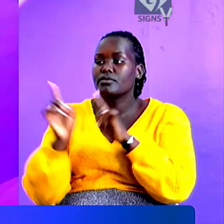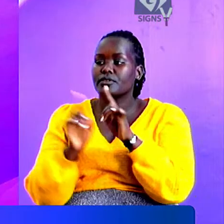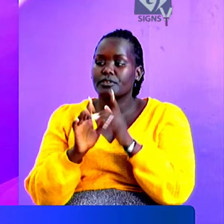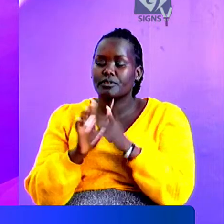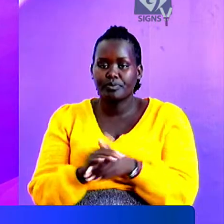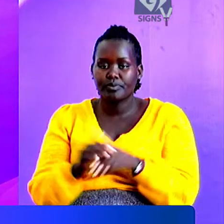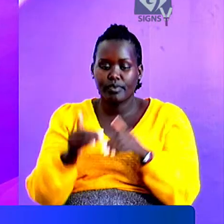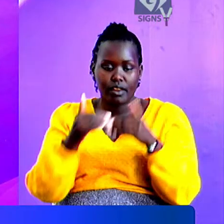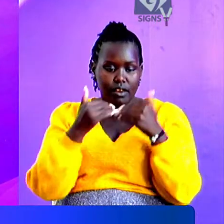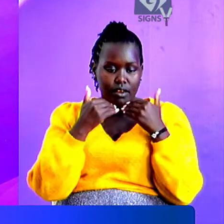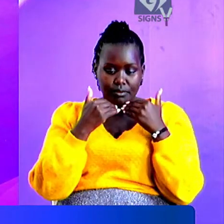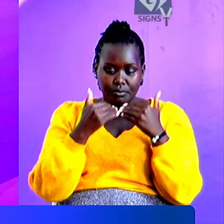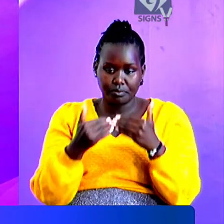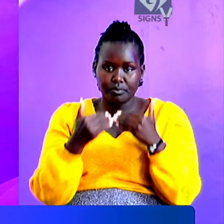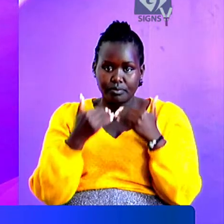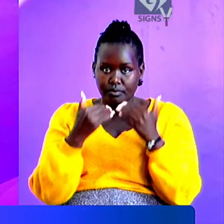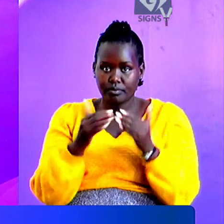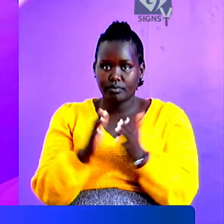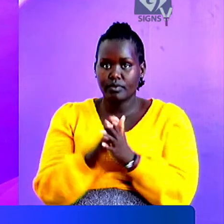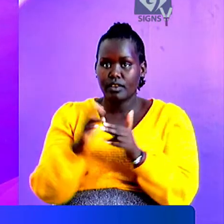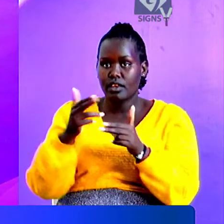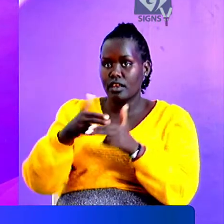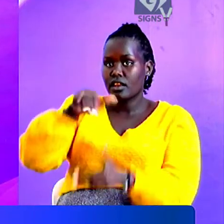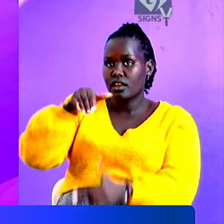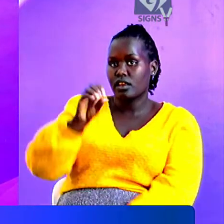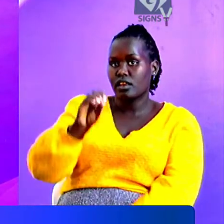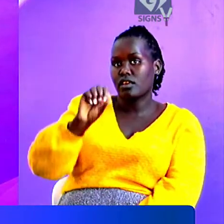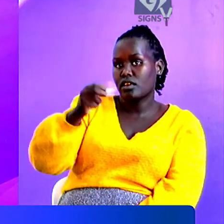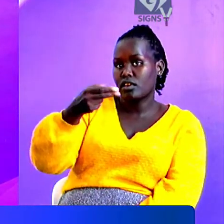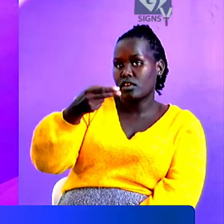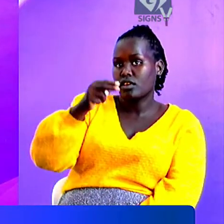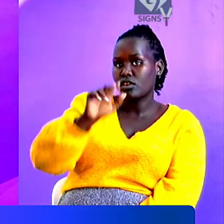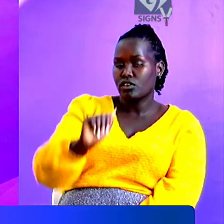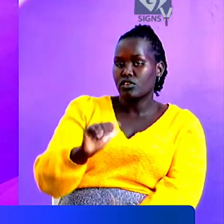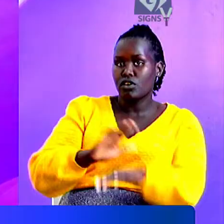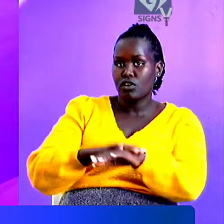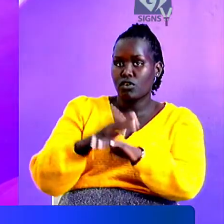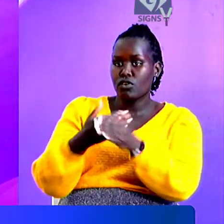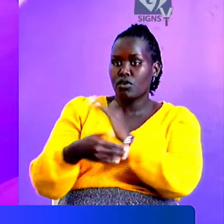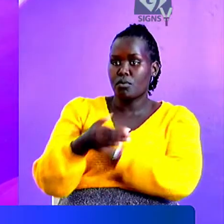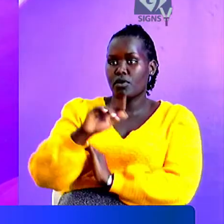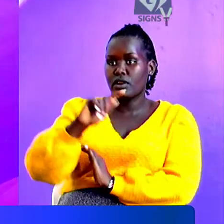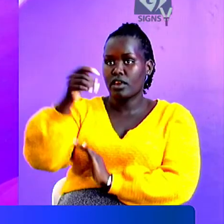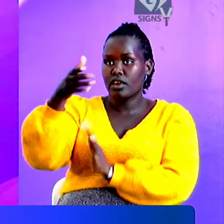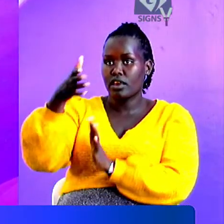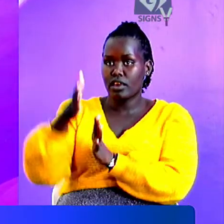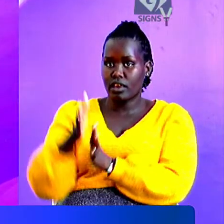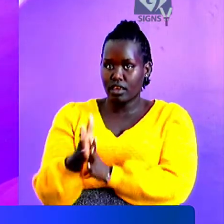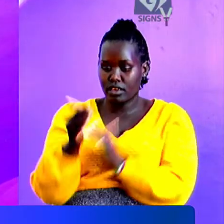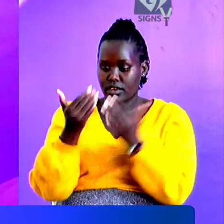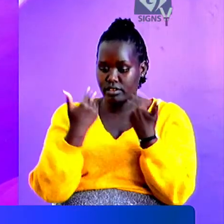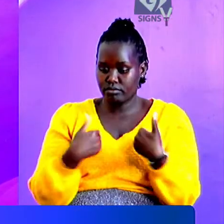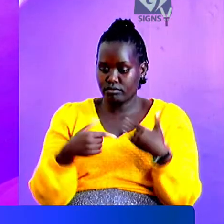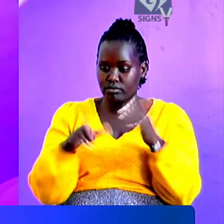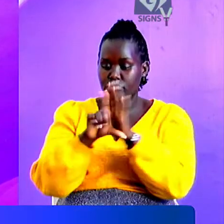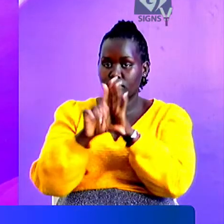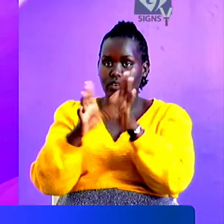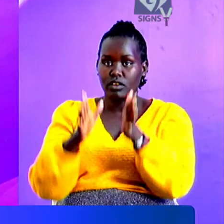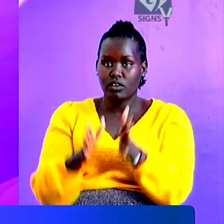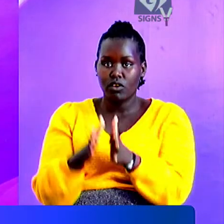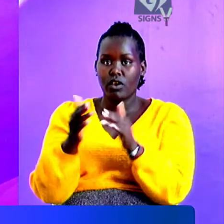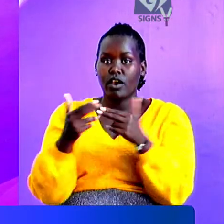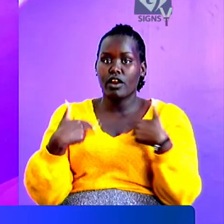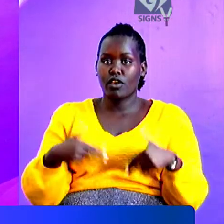Thank you, Herbert. My name is Joshua Okayo, and good morning, Kenyans. I am a lawyer and a human